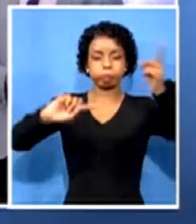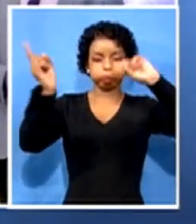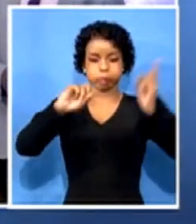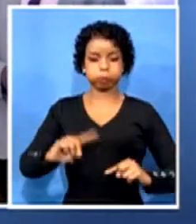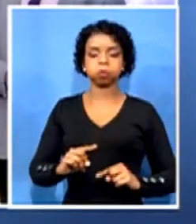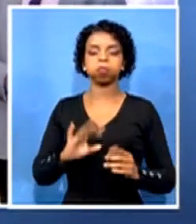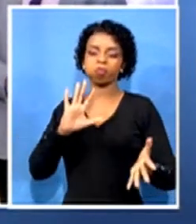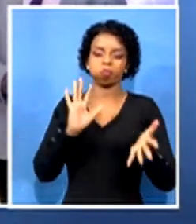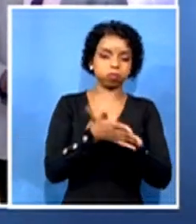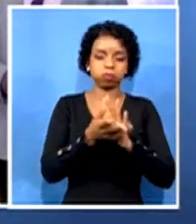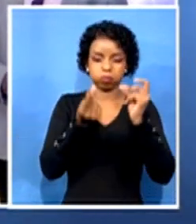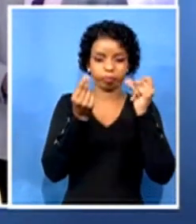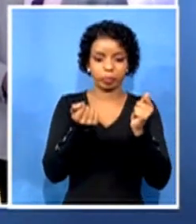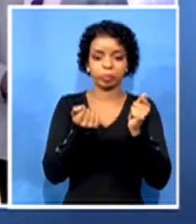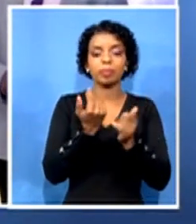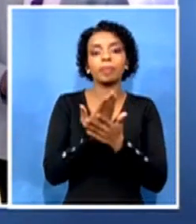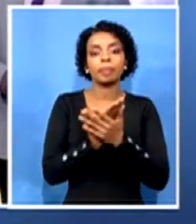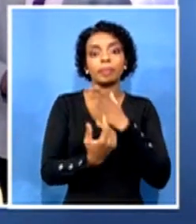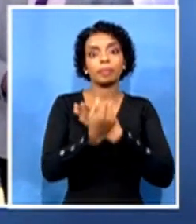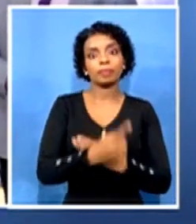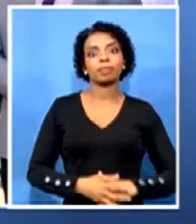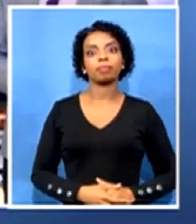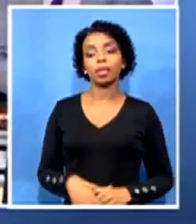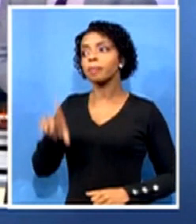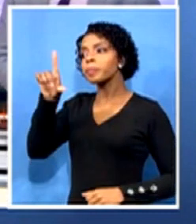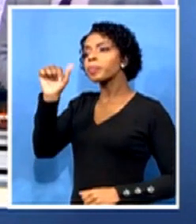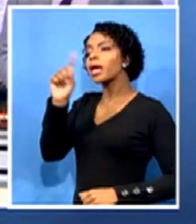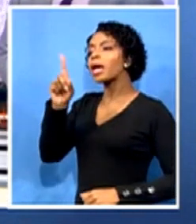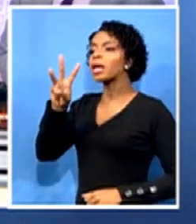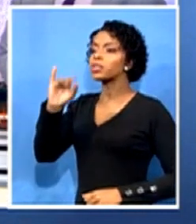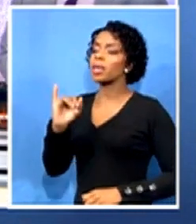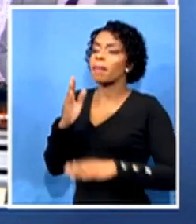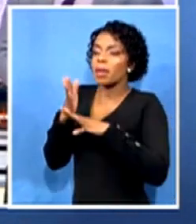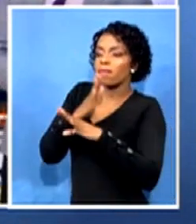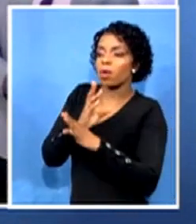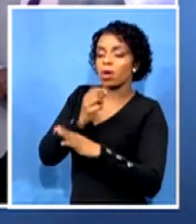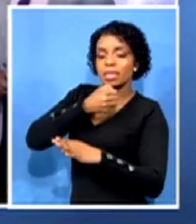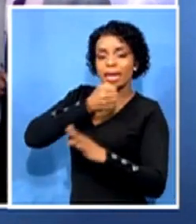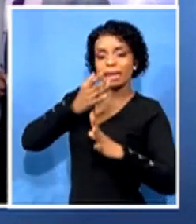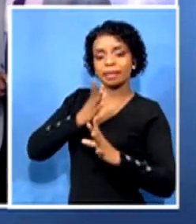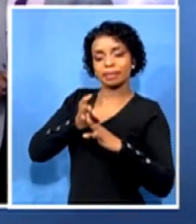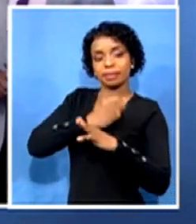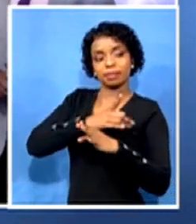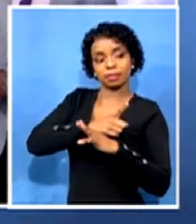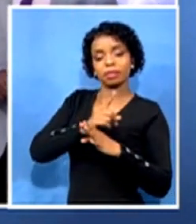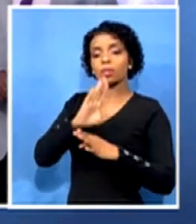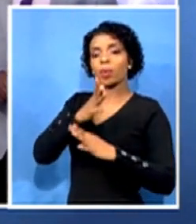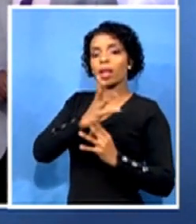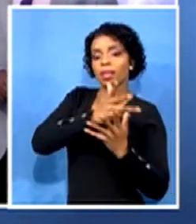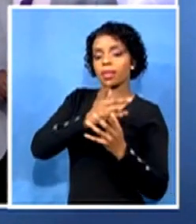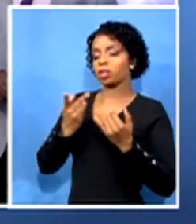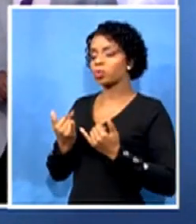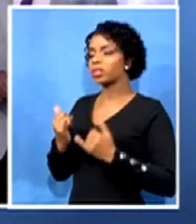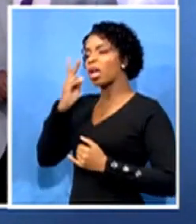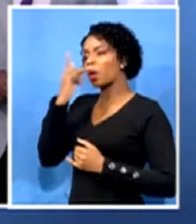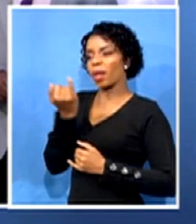Yeah. Azwi, quickly before we go to our journalist Nozintombi Miya, what are the prospects of the weather today, not only in Gauteng, and possibly any other